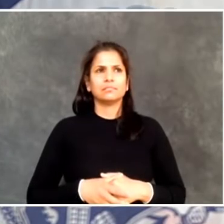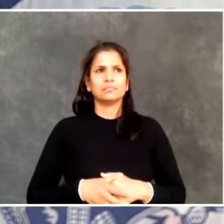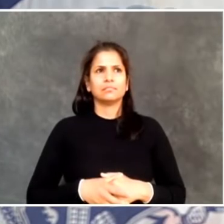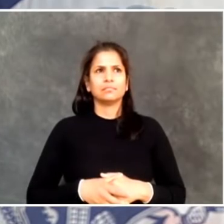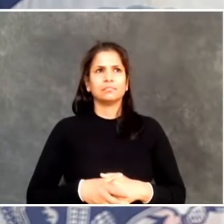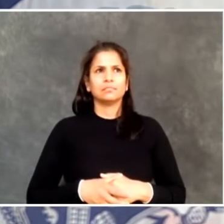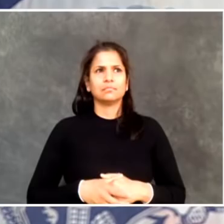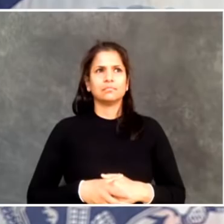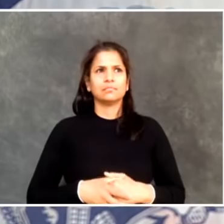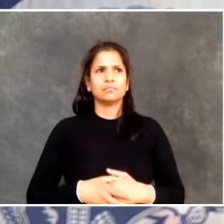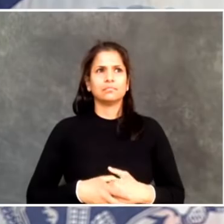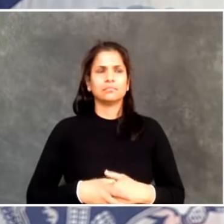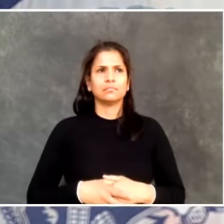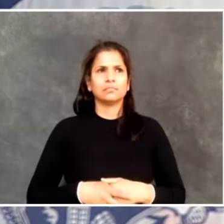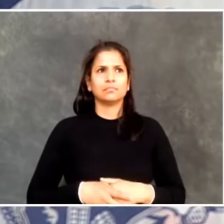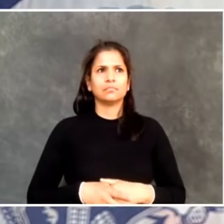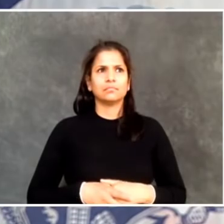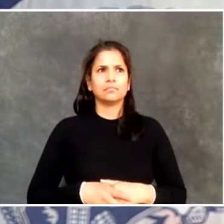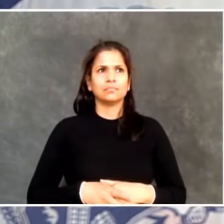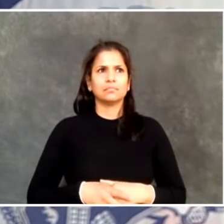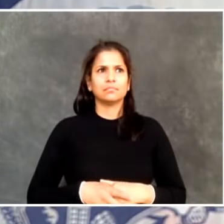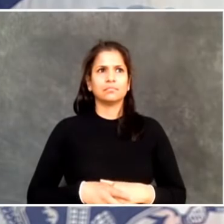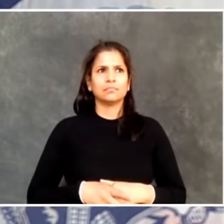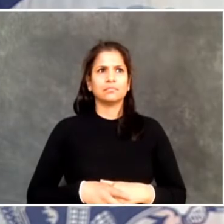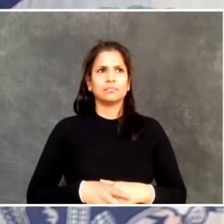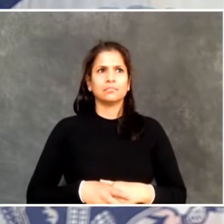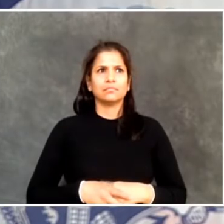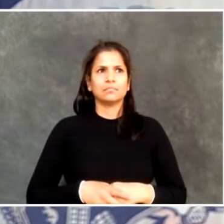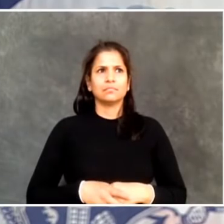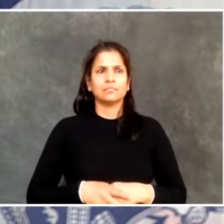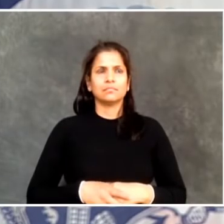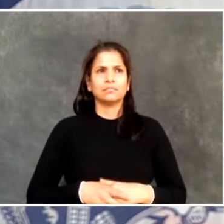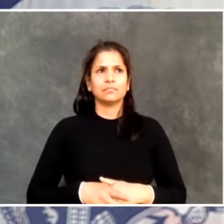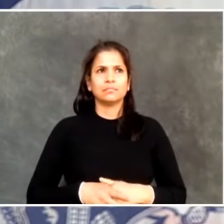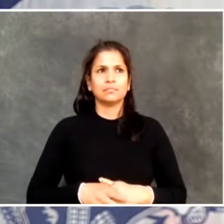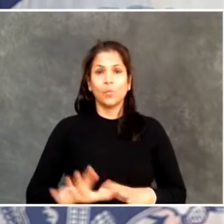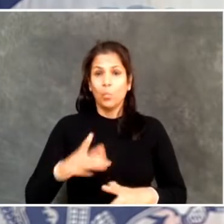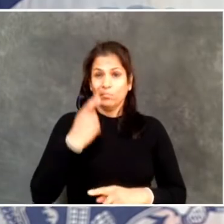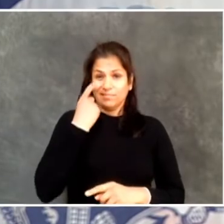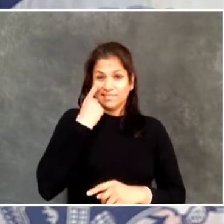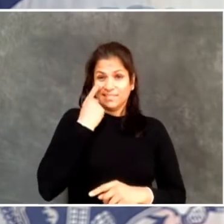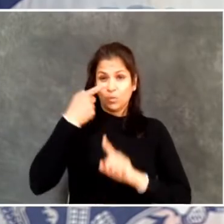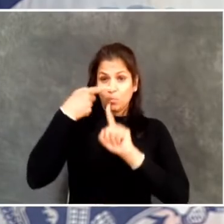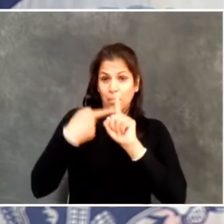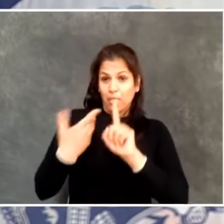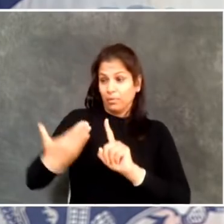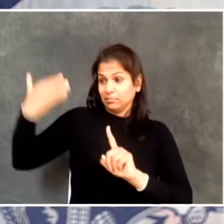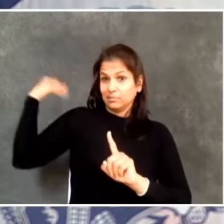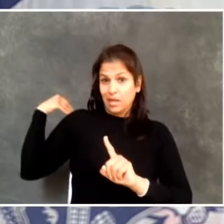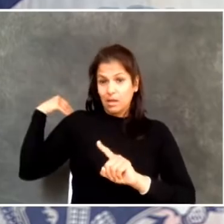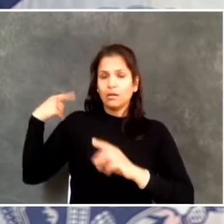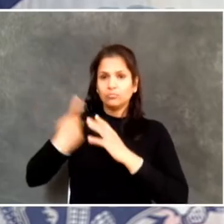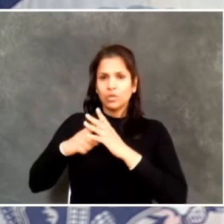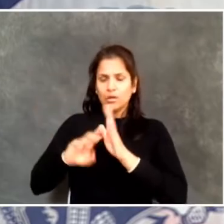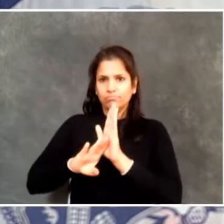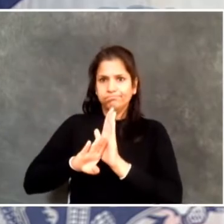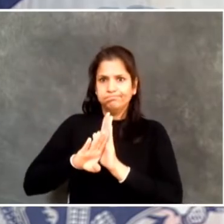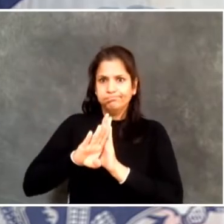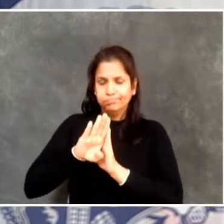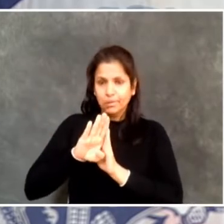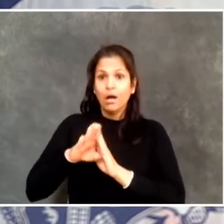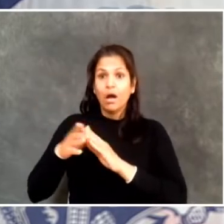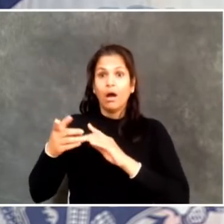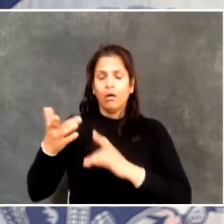to handle a huge number of cases. One thing we knew from the beginning, we saw it around the world, is that this is a disease that could